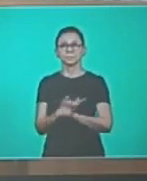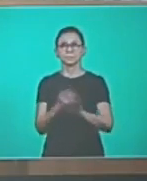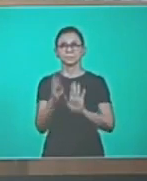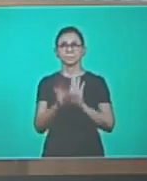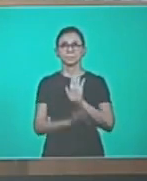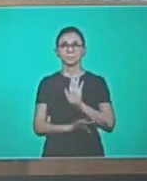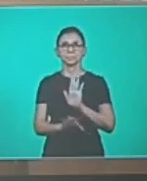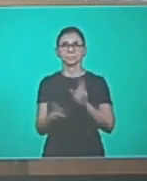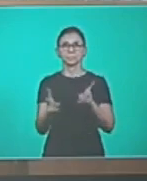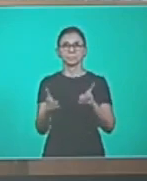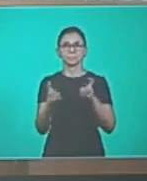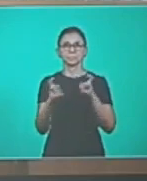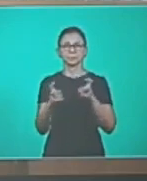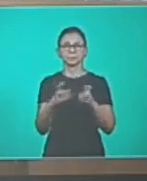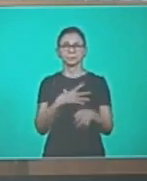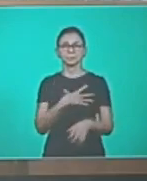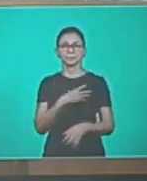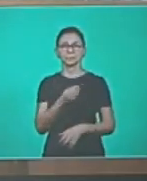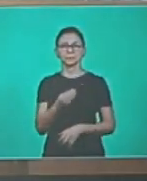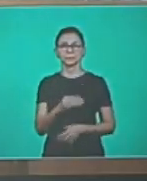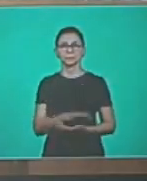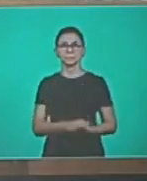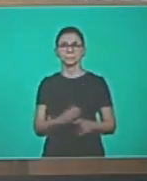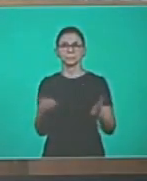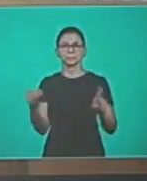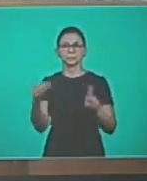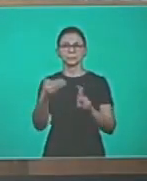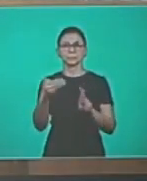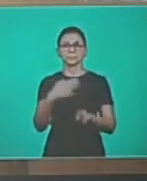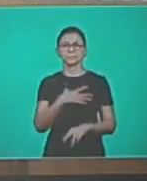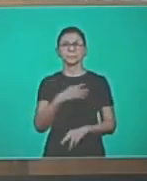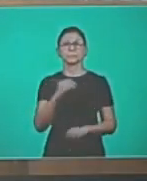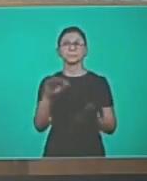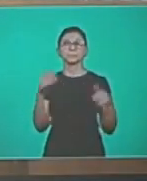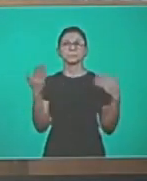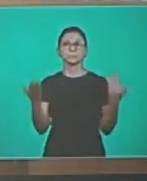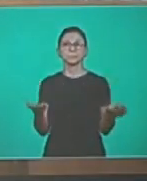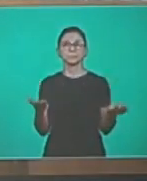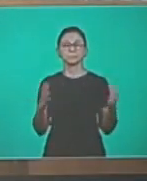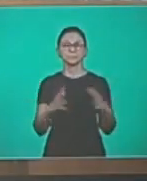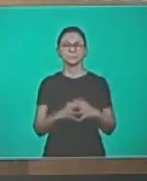Everybody looking to identify the Son in this text.